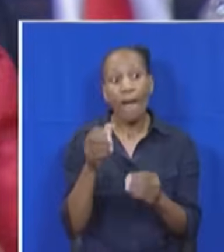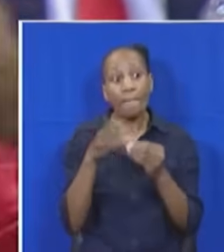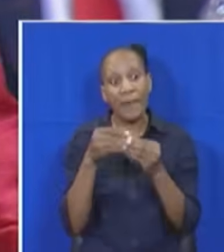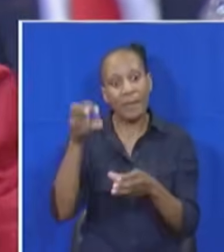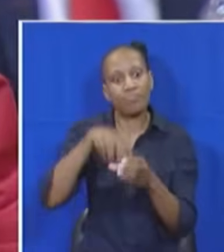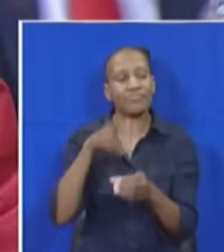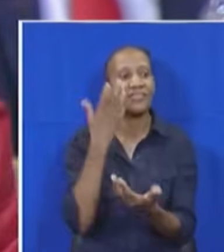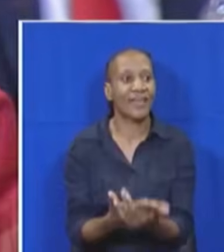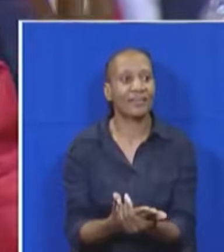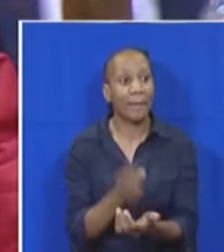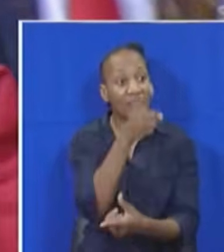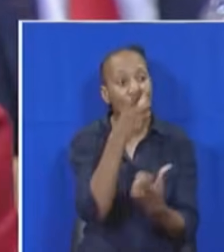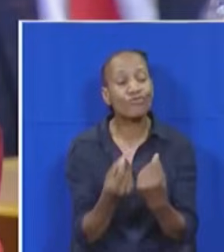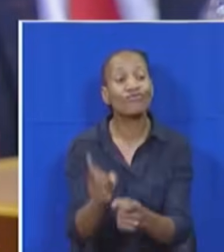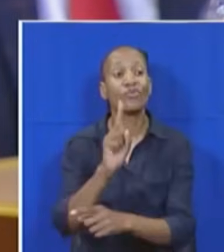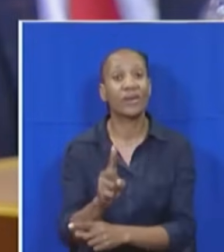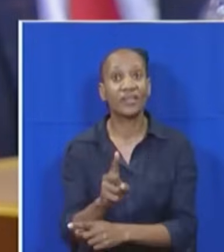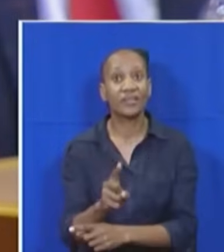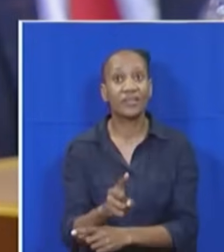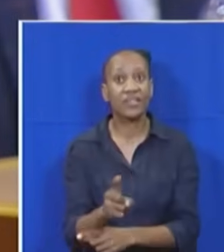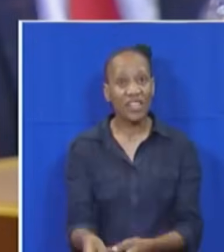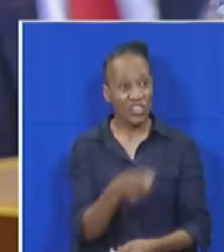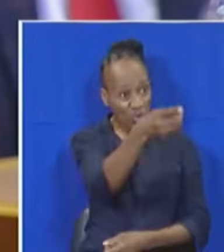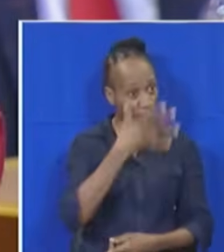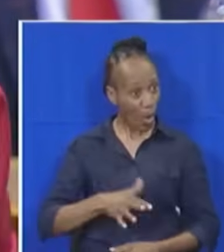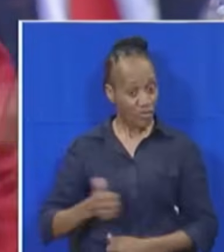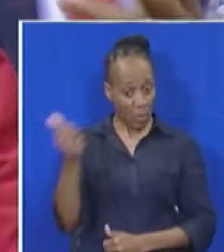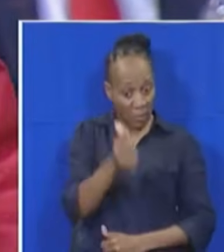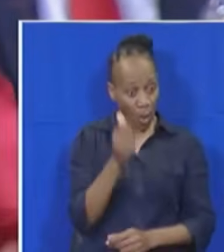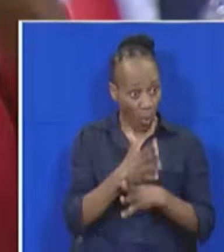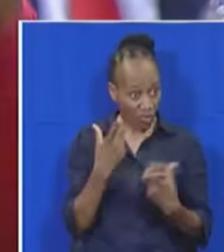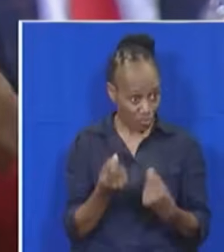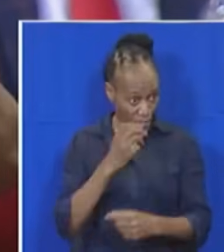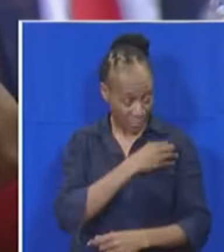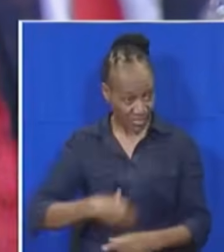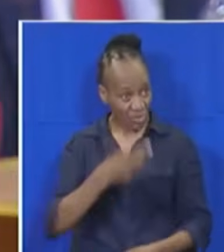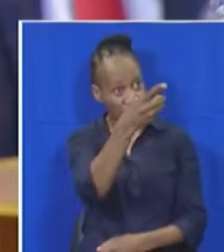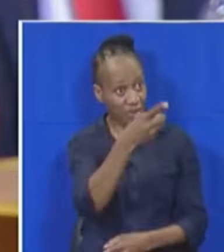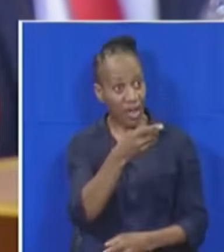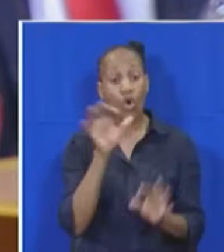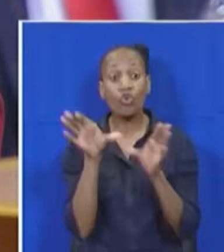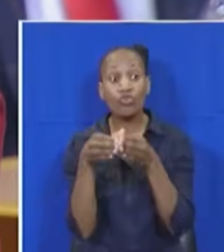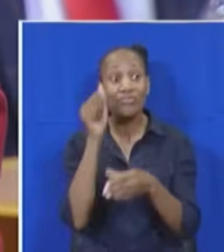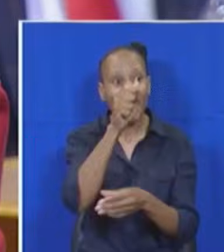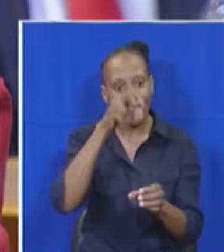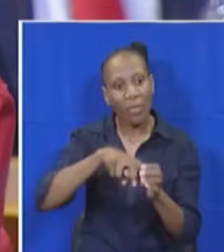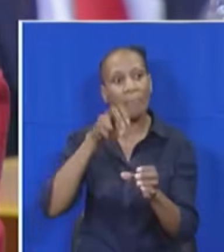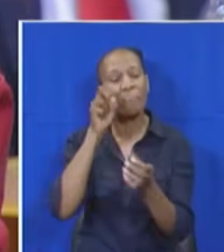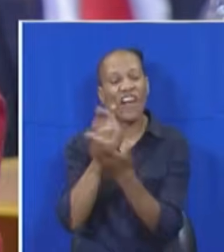do telling order. Ancestors you are going to be a president. After that, they dumped you point because of this order. Conduct.